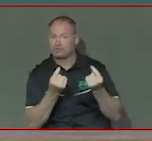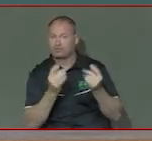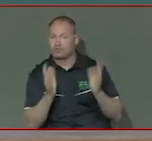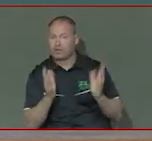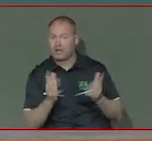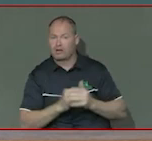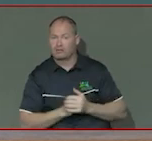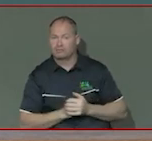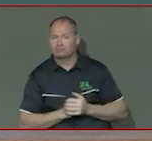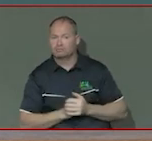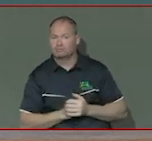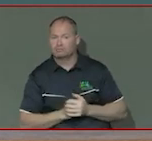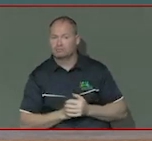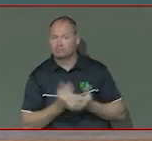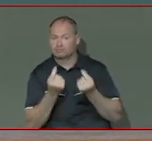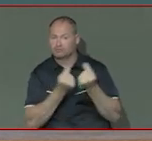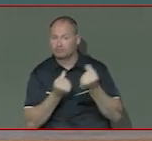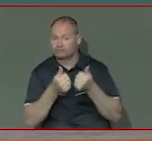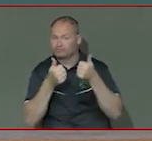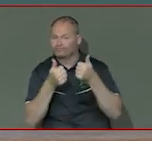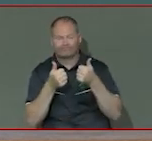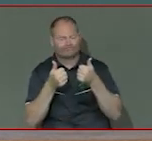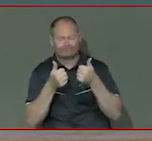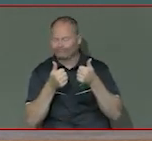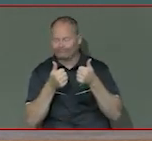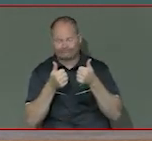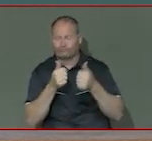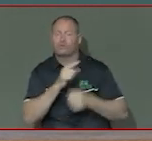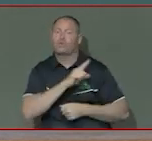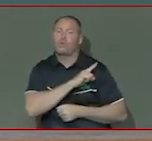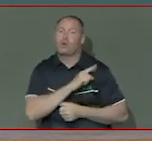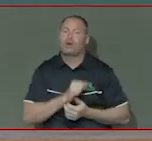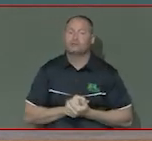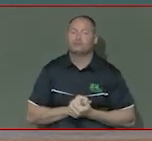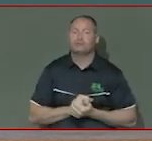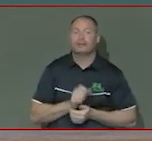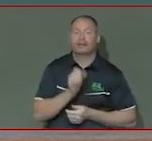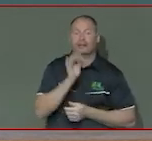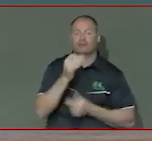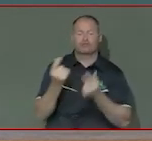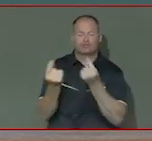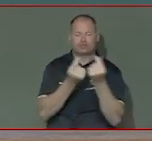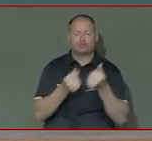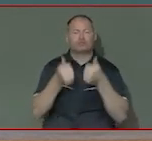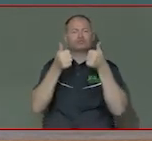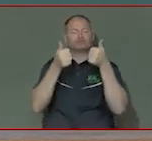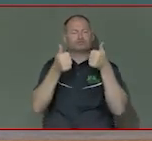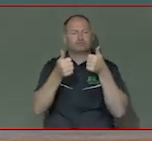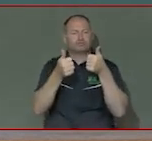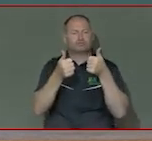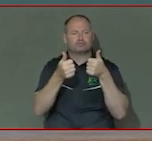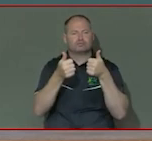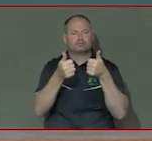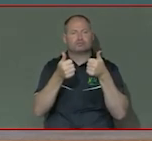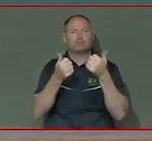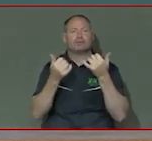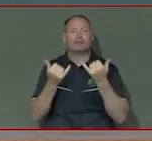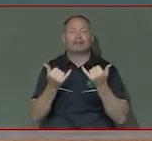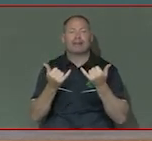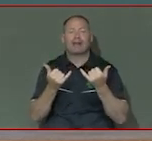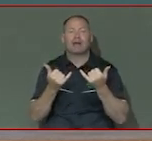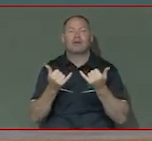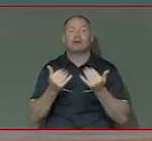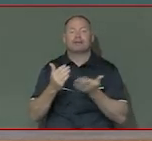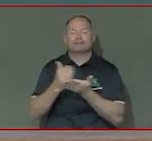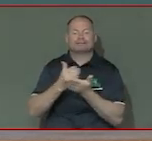They're not doing well. Why? If they've done well, what will happen? There will be a demand for the